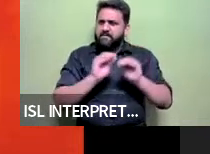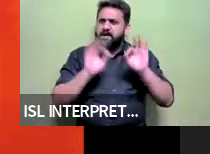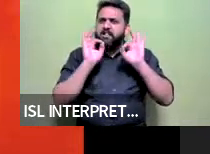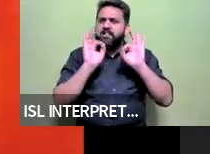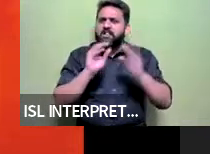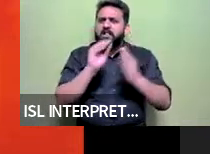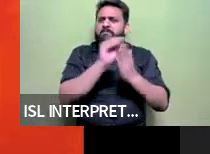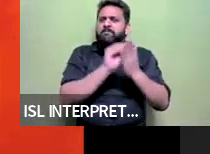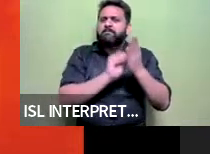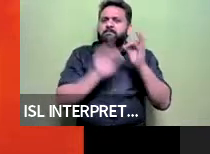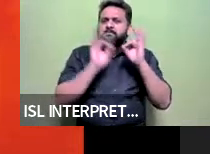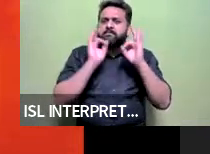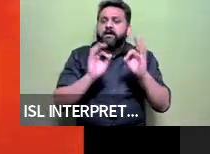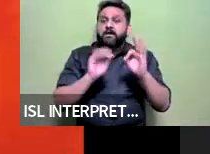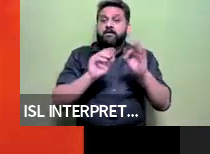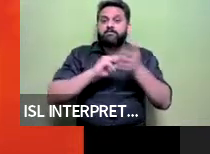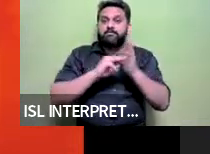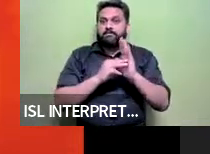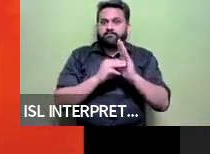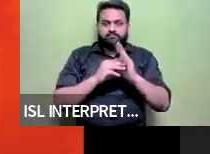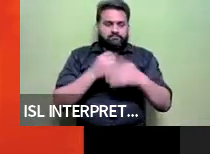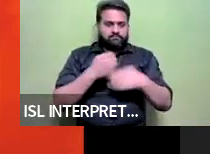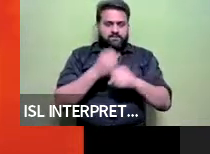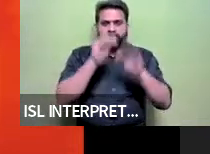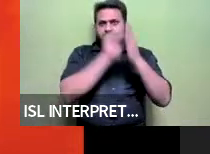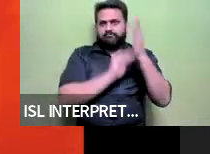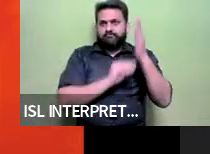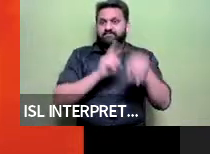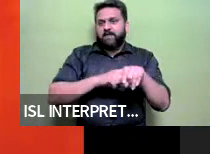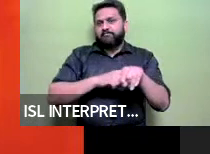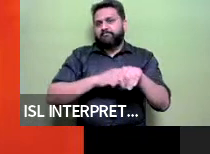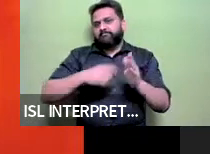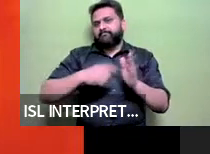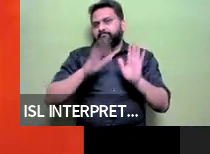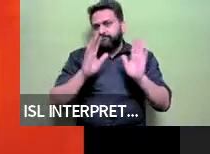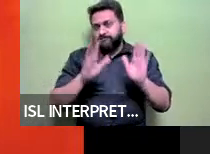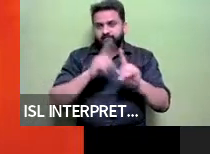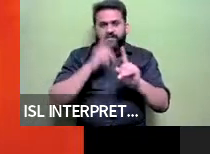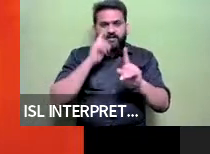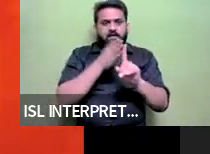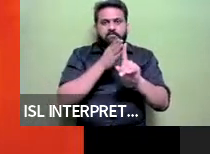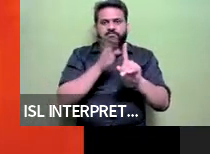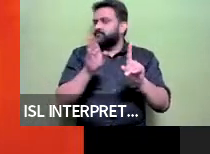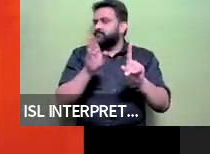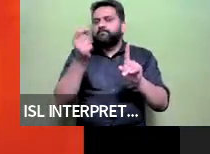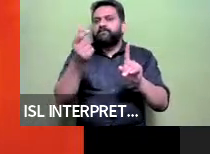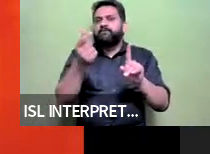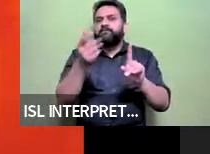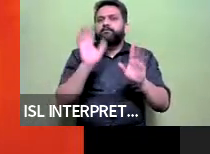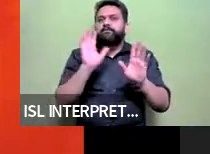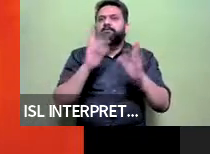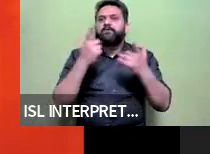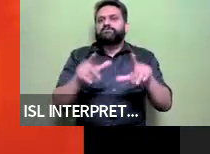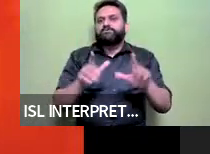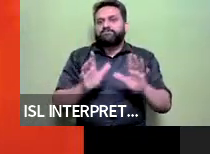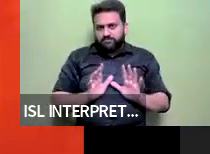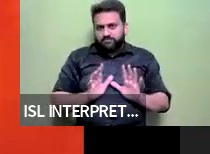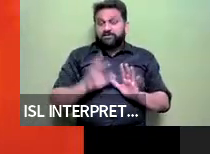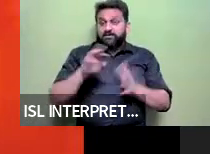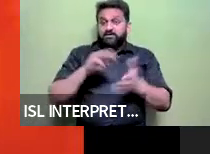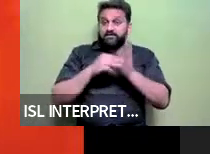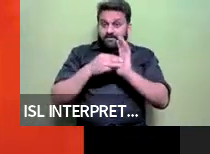properly. So construction takes time. Destruction doesn't take time. So for our